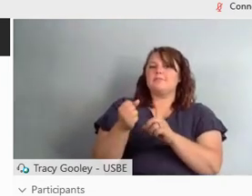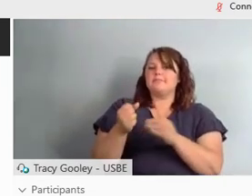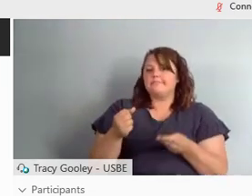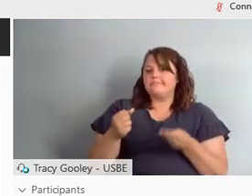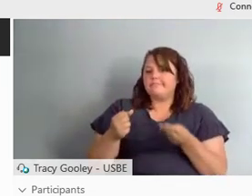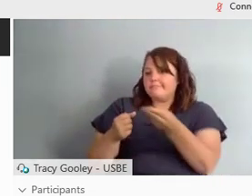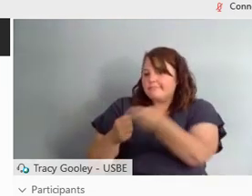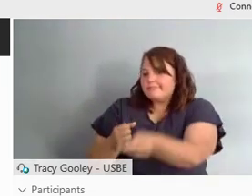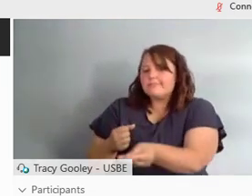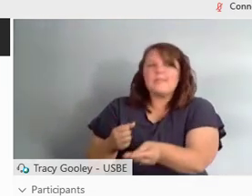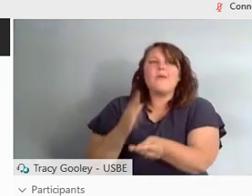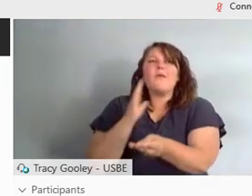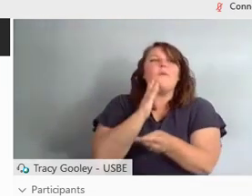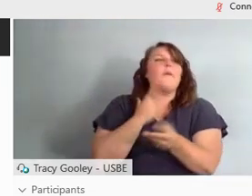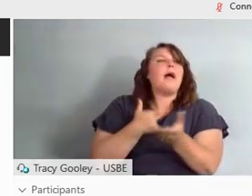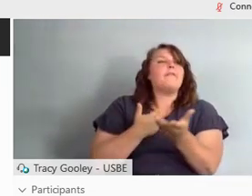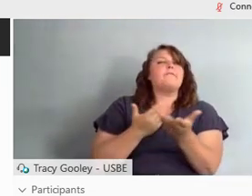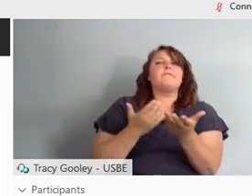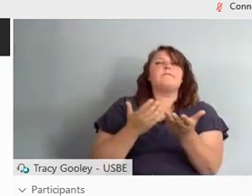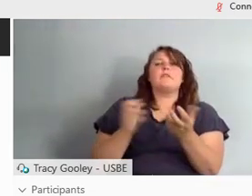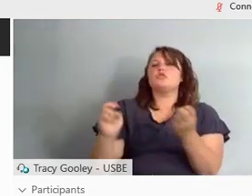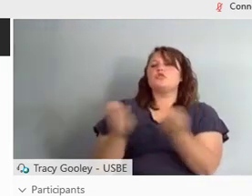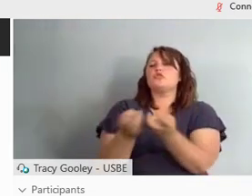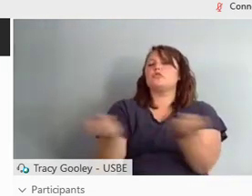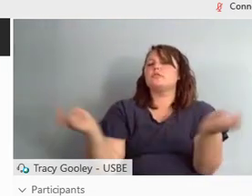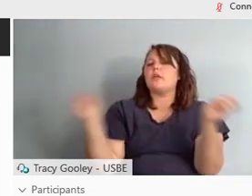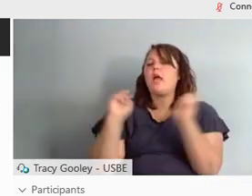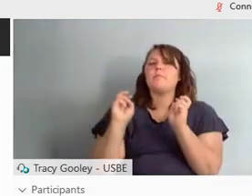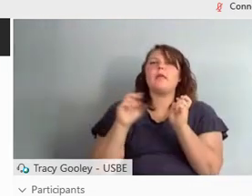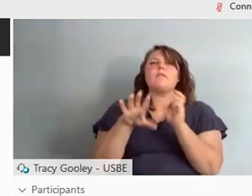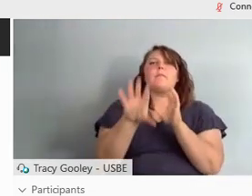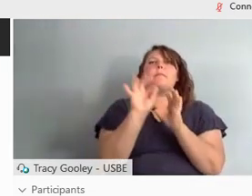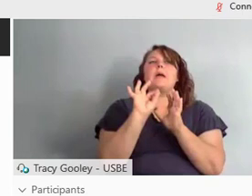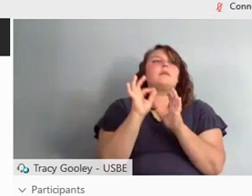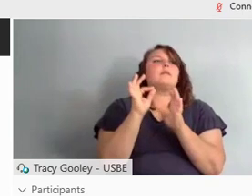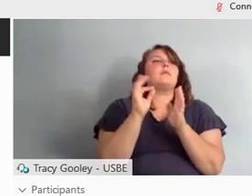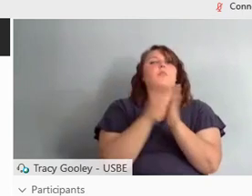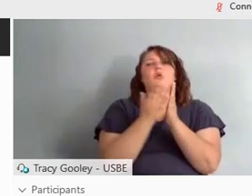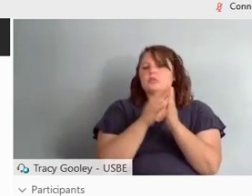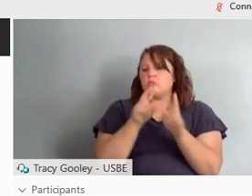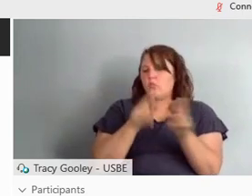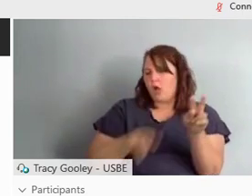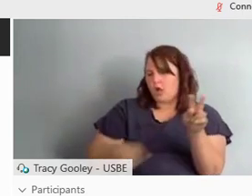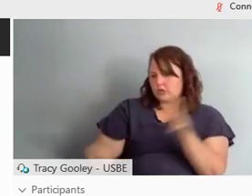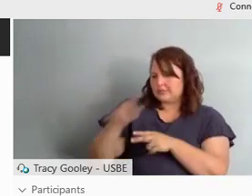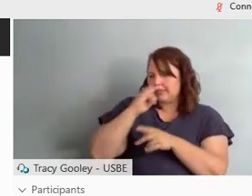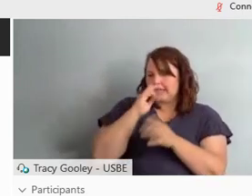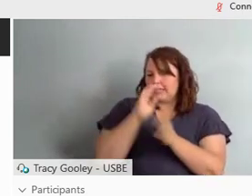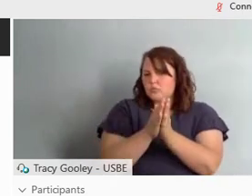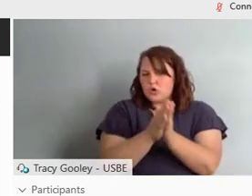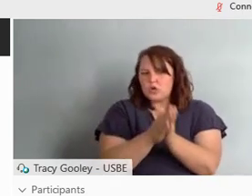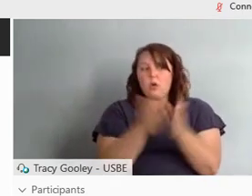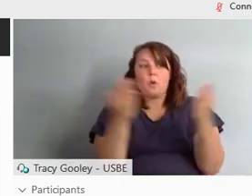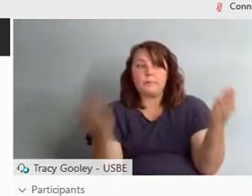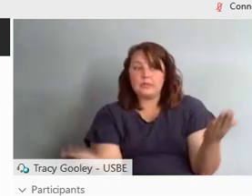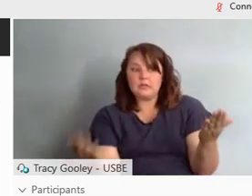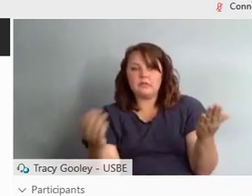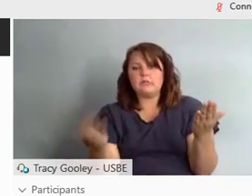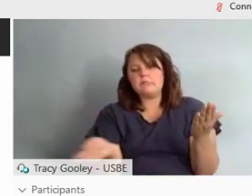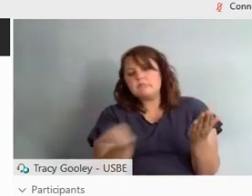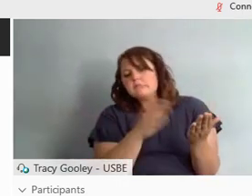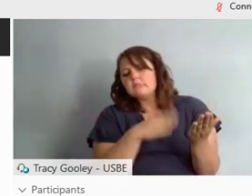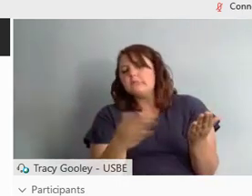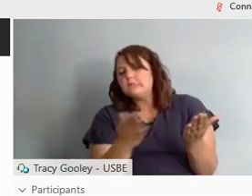got a circle time and the kids have to pick a free book and you're watching the kids each interact with books, right? Are they opening it,